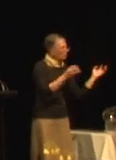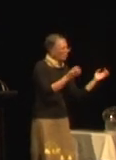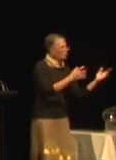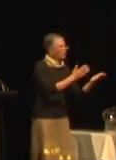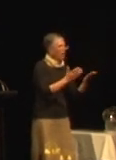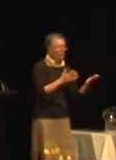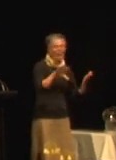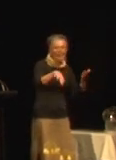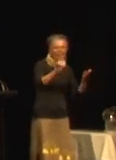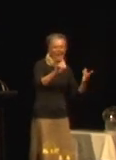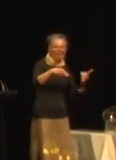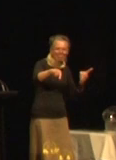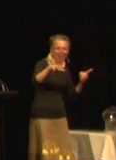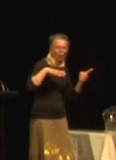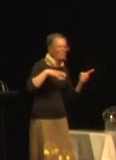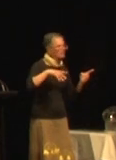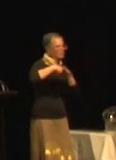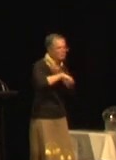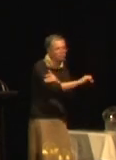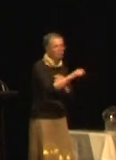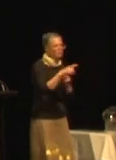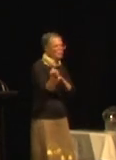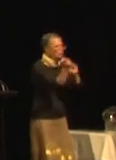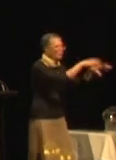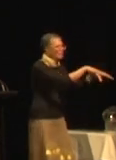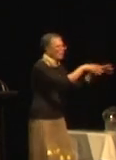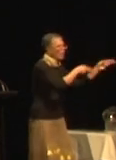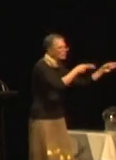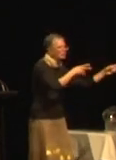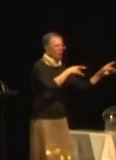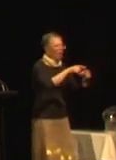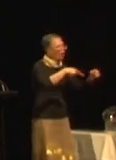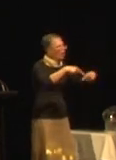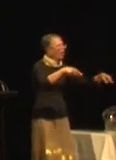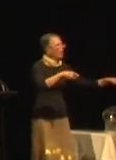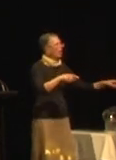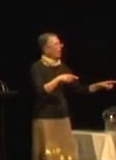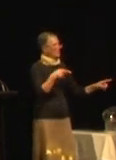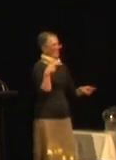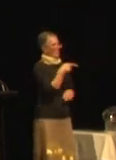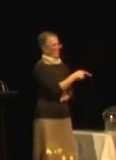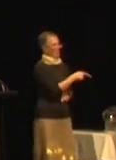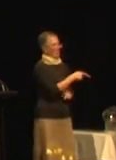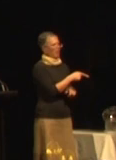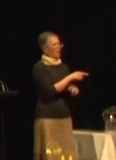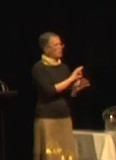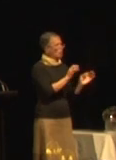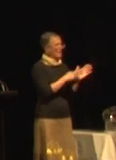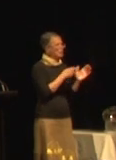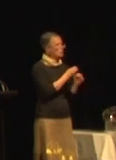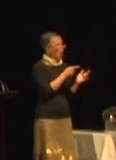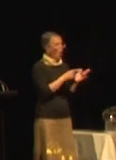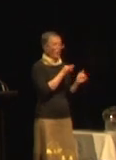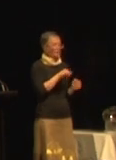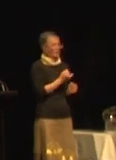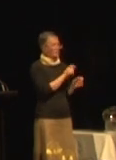birth to children. I just learned in researching this talk that they were trying to find out a way, so they're not an NGO, it's just